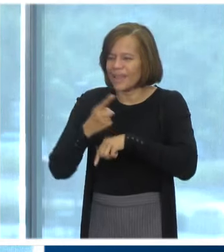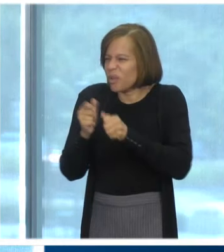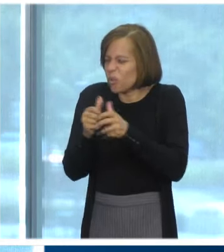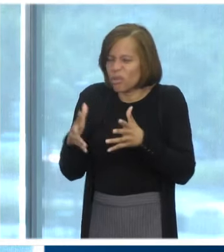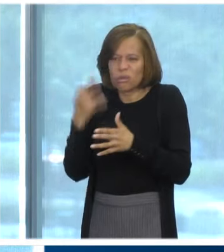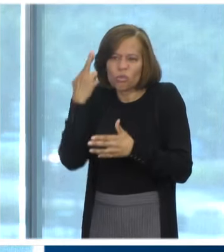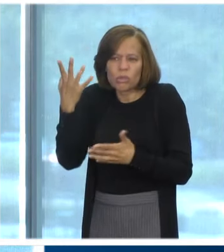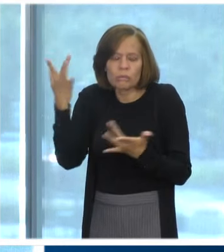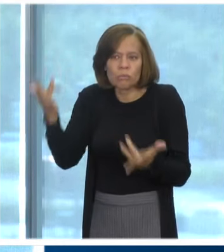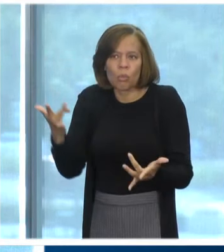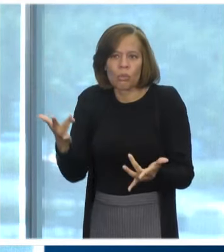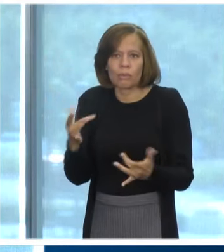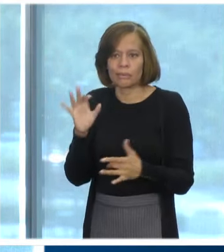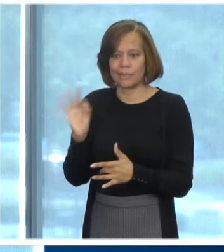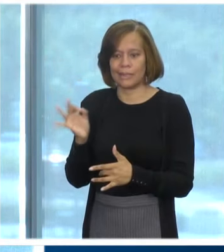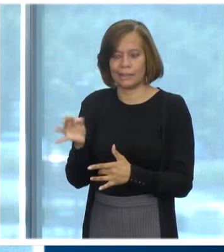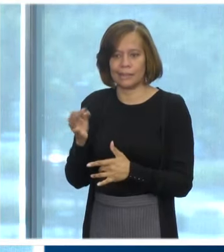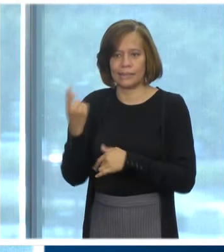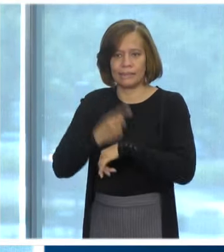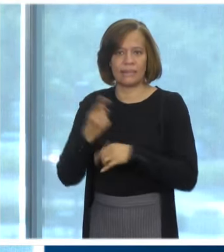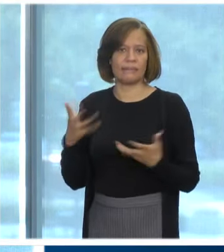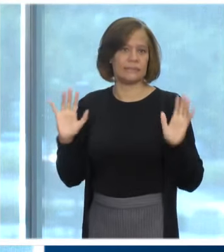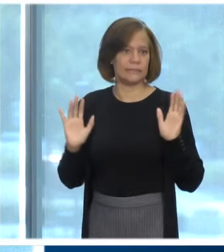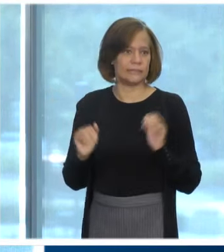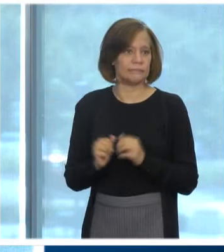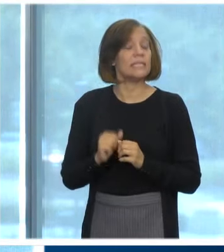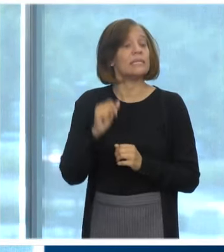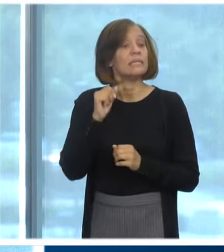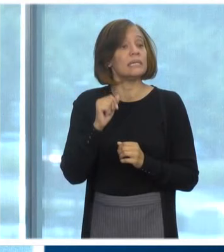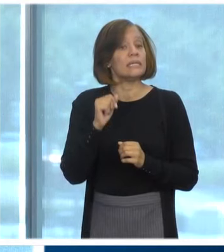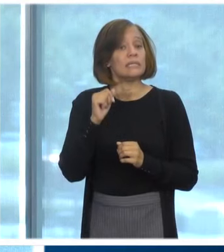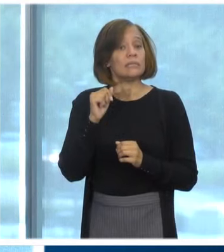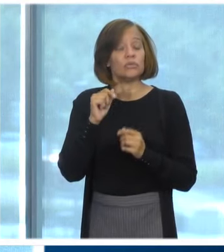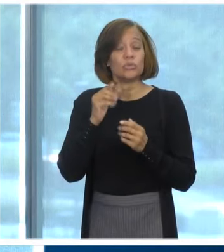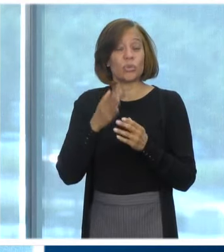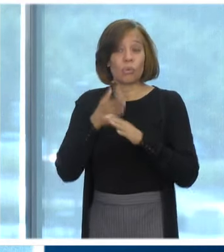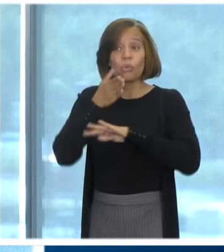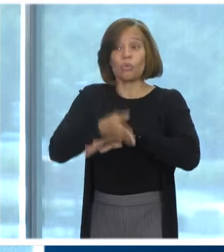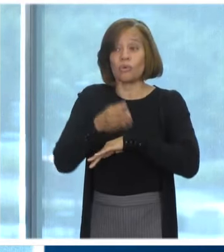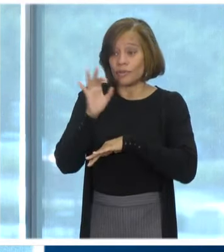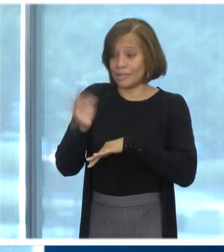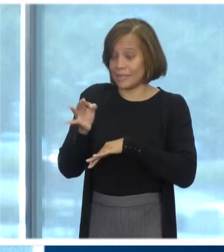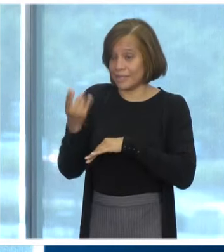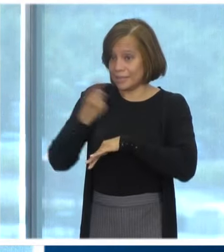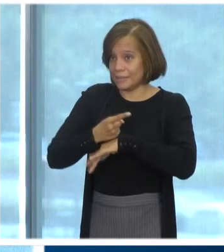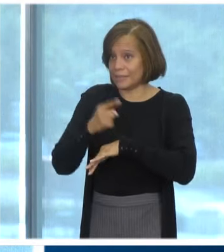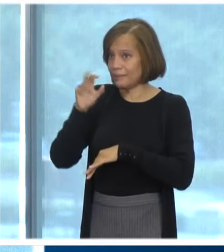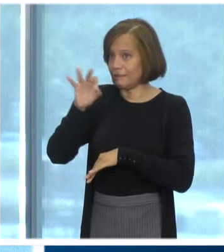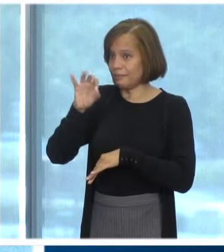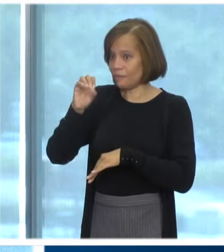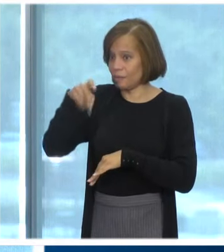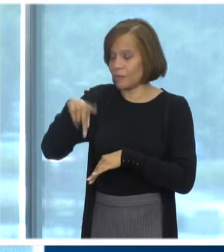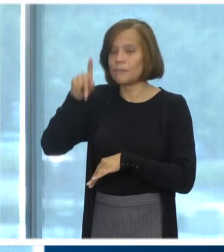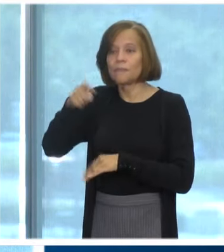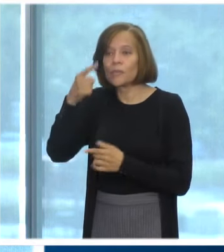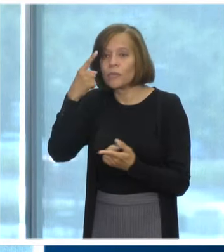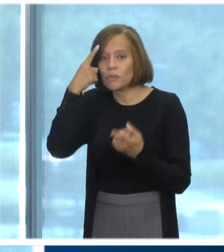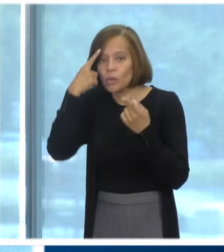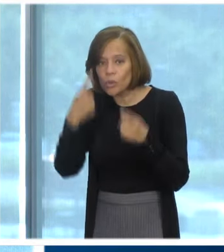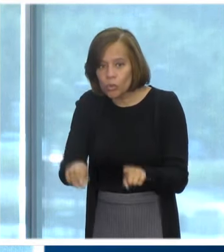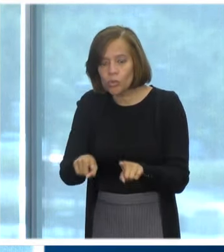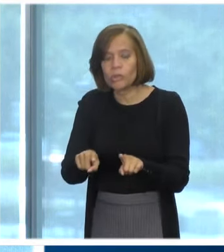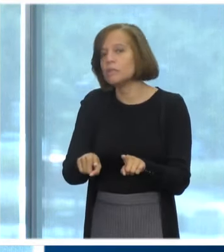into a citizen complaint. To exceed the 90 days, the FOP must agree and is obligated not to